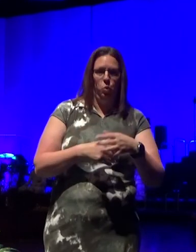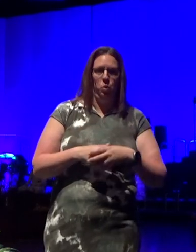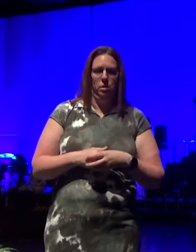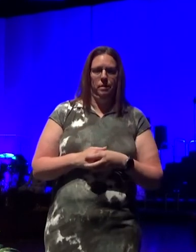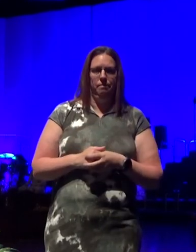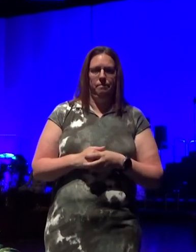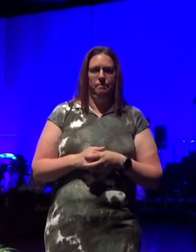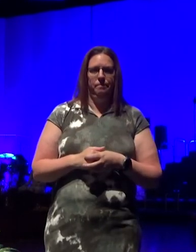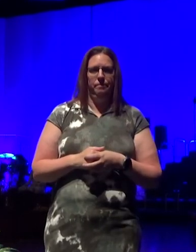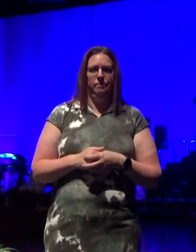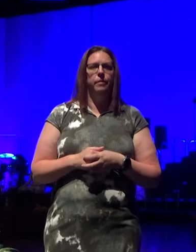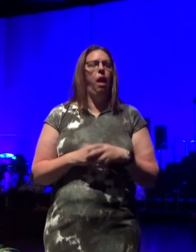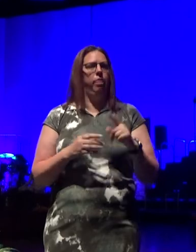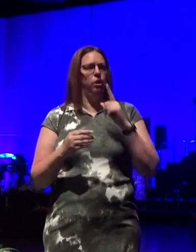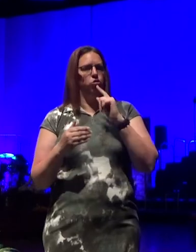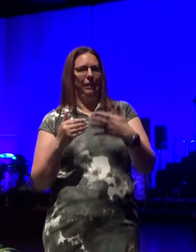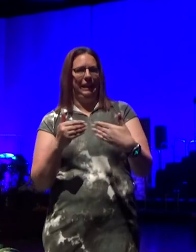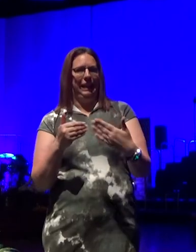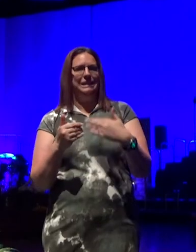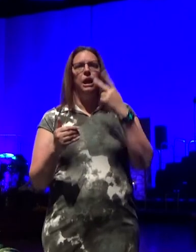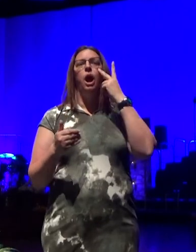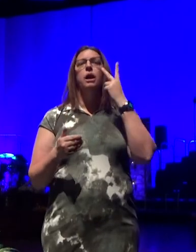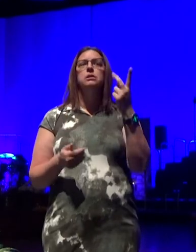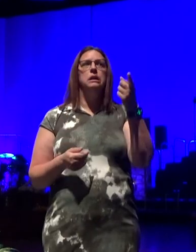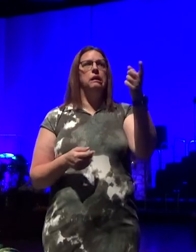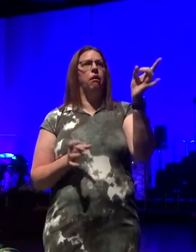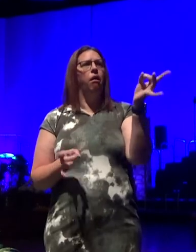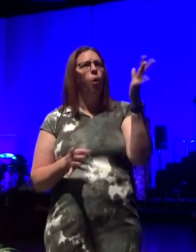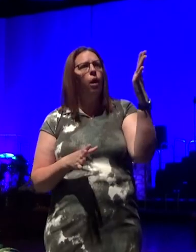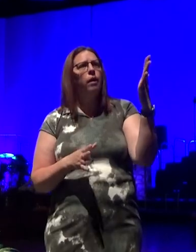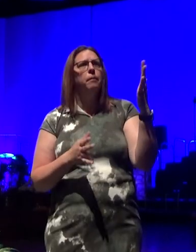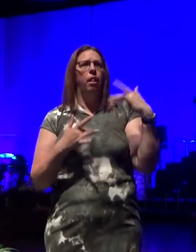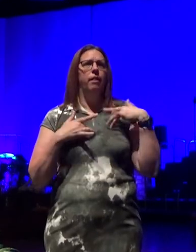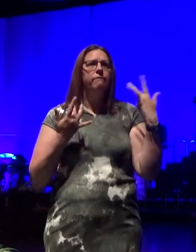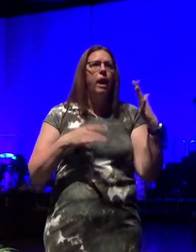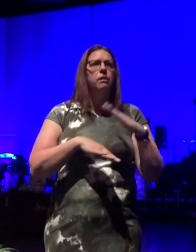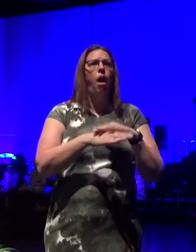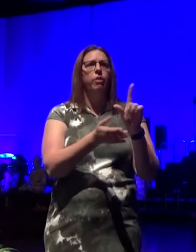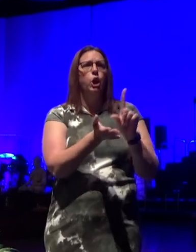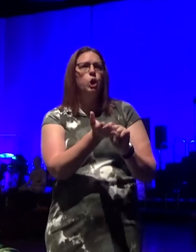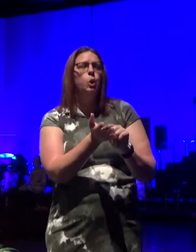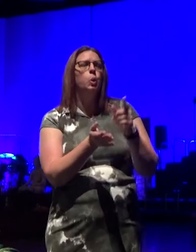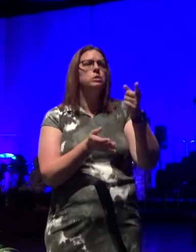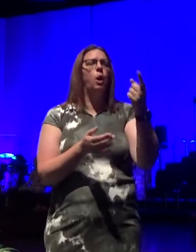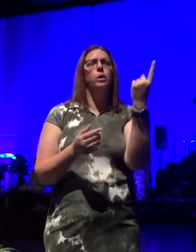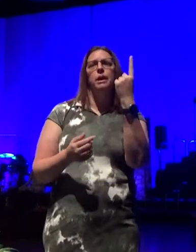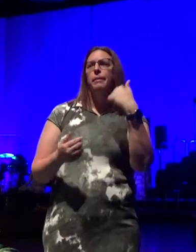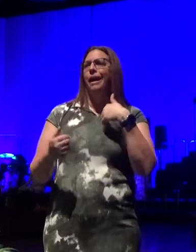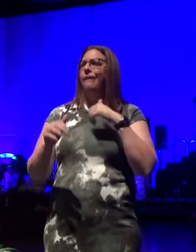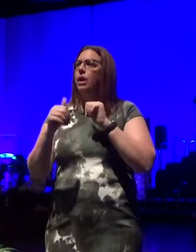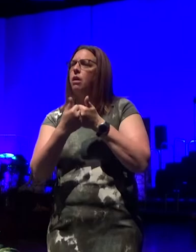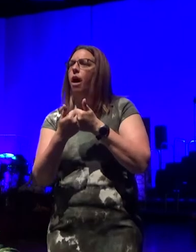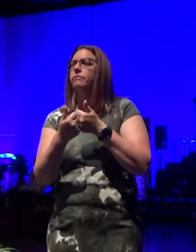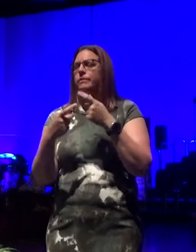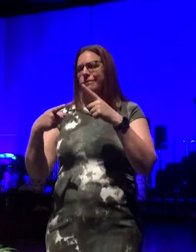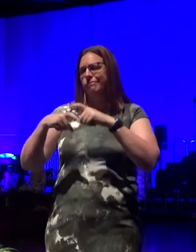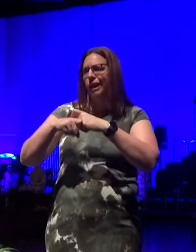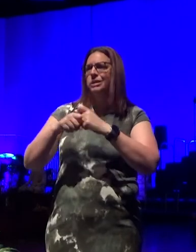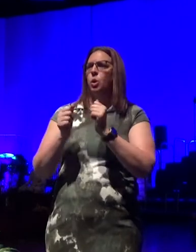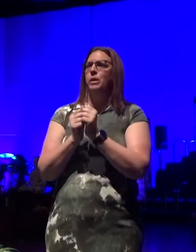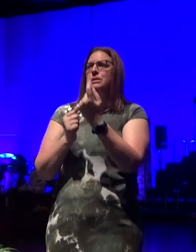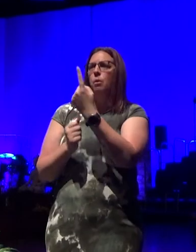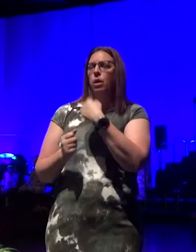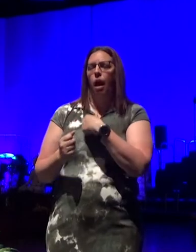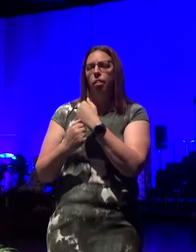so easy to see a horrible event on the news. It's so easy to have a conflict with someone you love. It's so easy to be annoyed by someone's